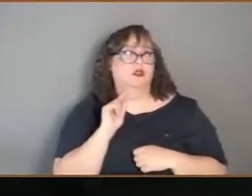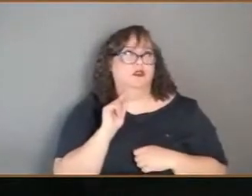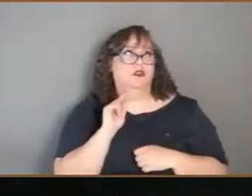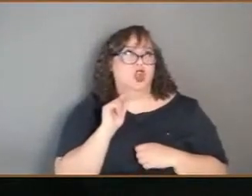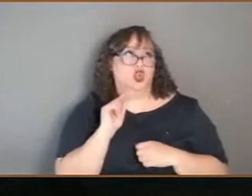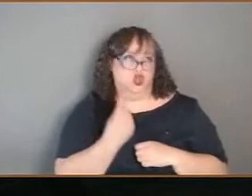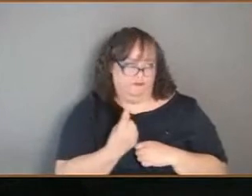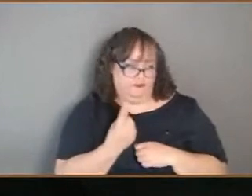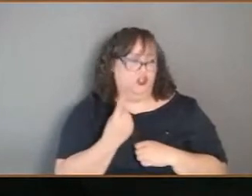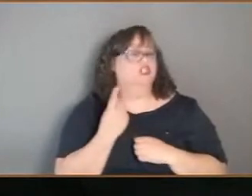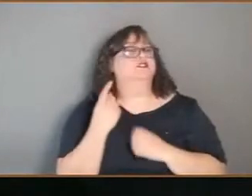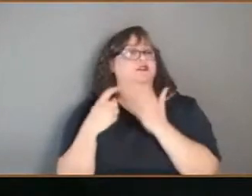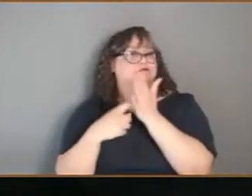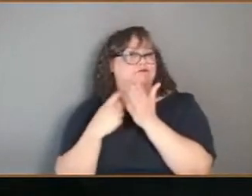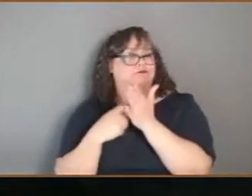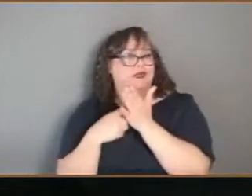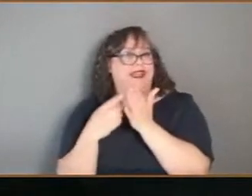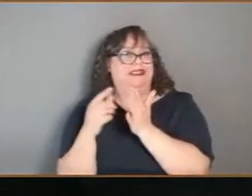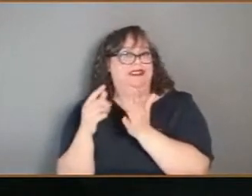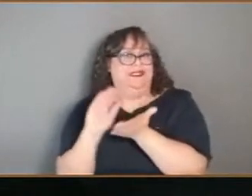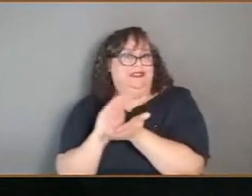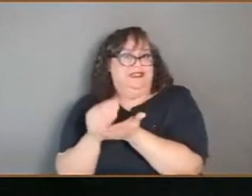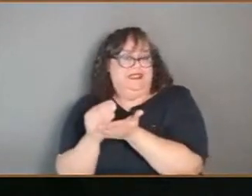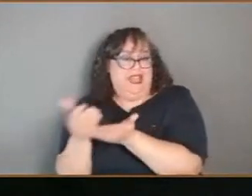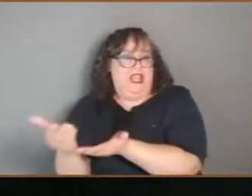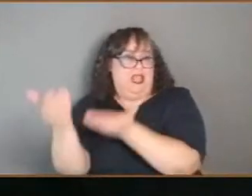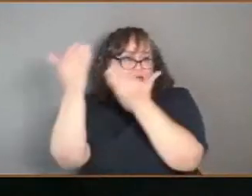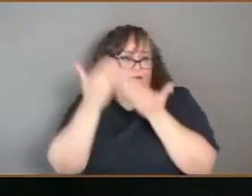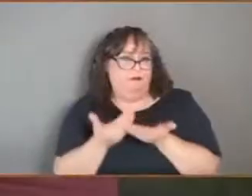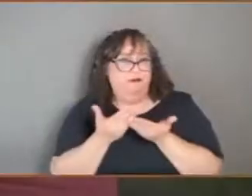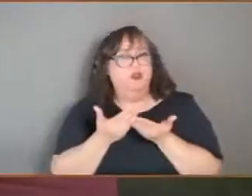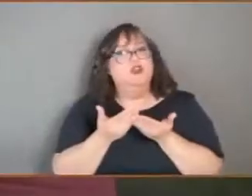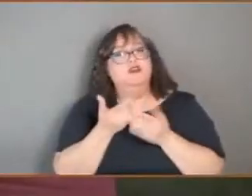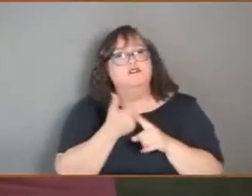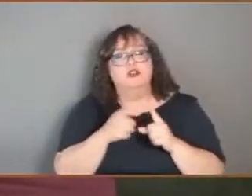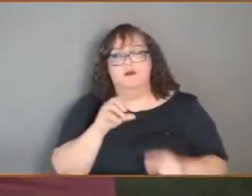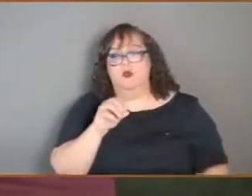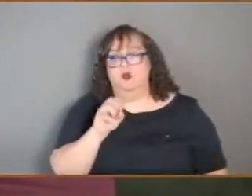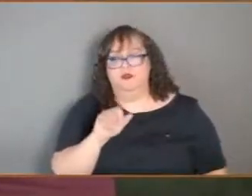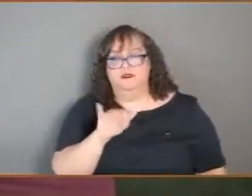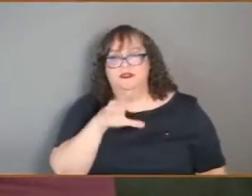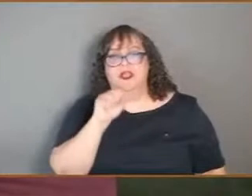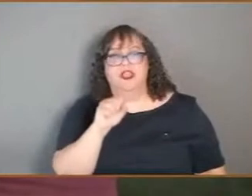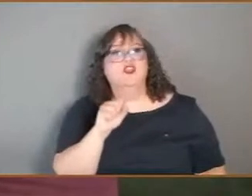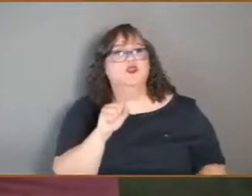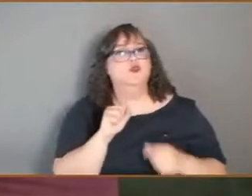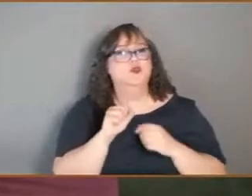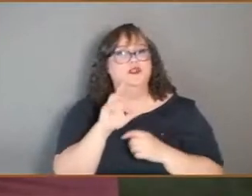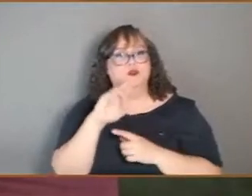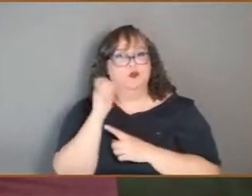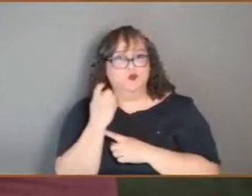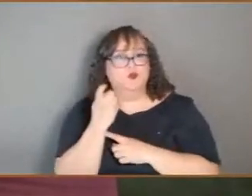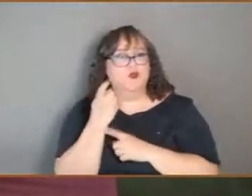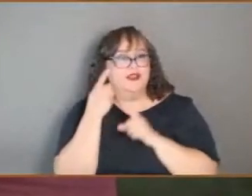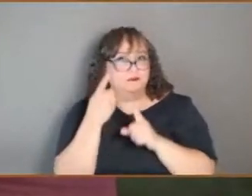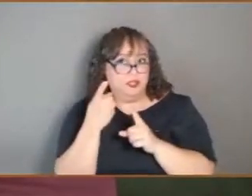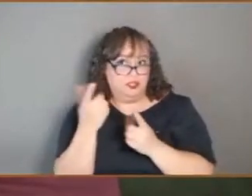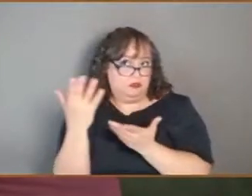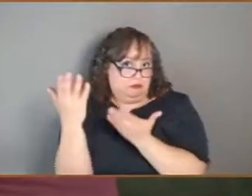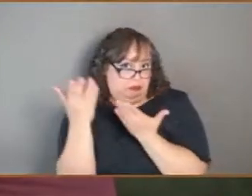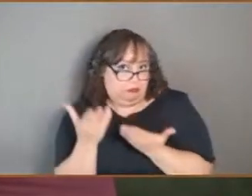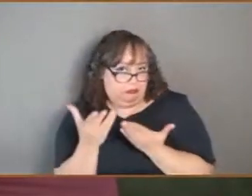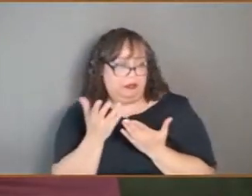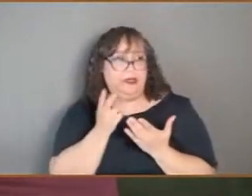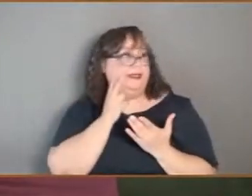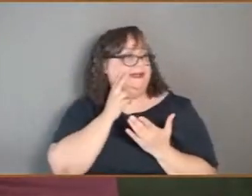mission. That was the prime goal of OSIRISRex: collect that sample, bring it back. Potentially resources. We'll have to see. I mean,